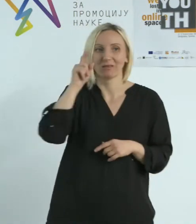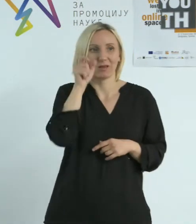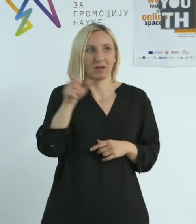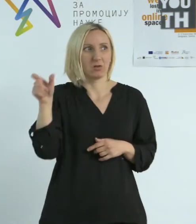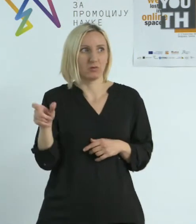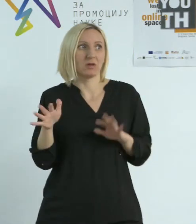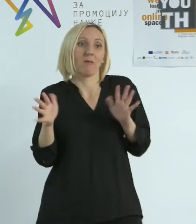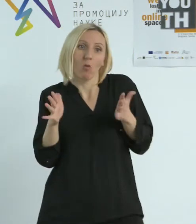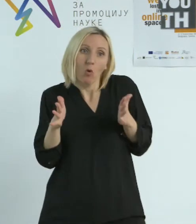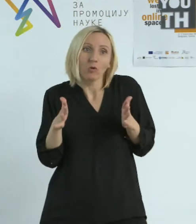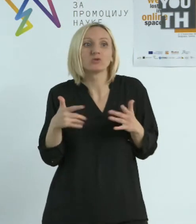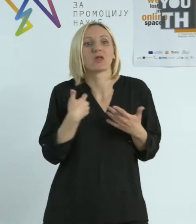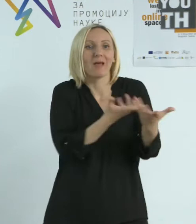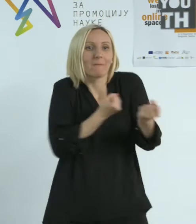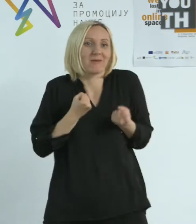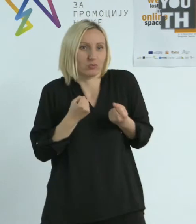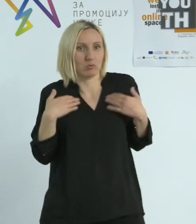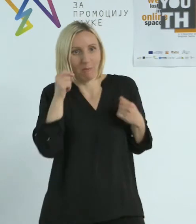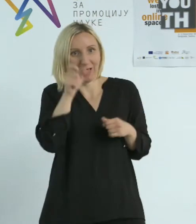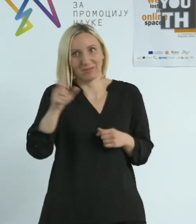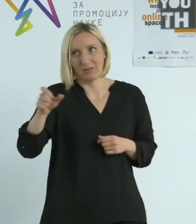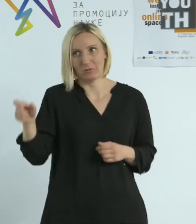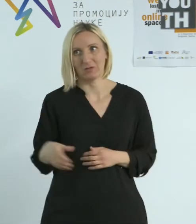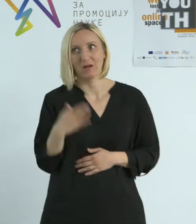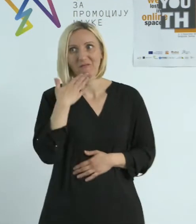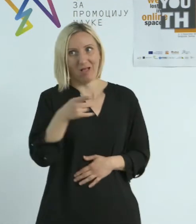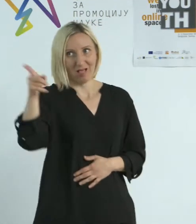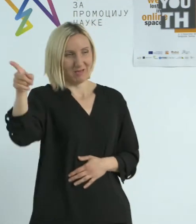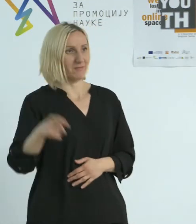maybe to get to them. So thank you for listening.